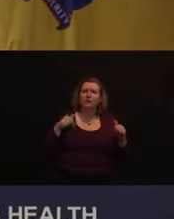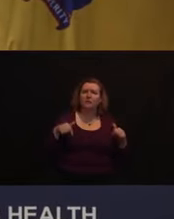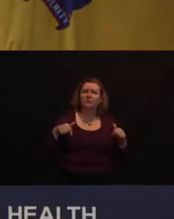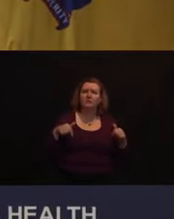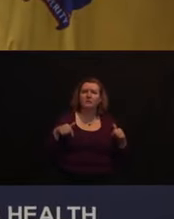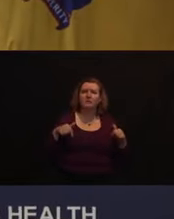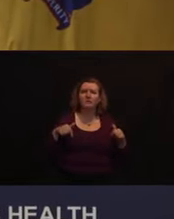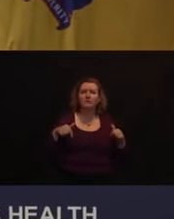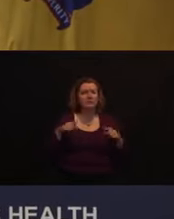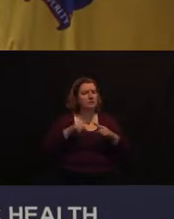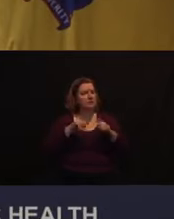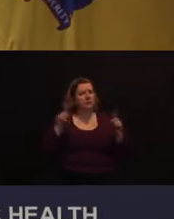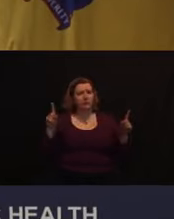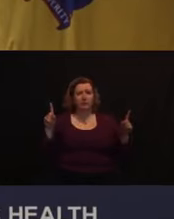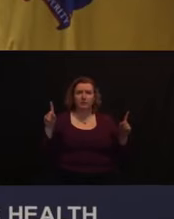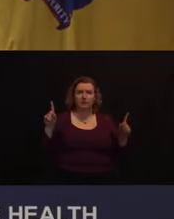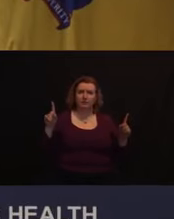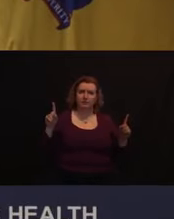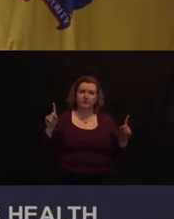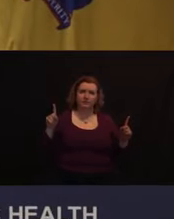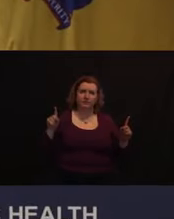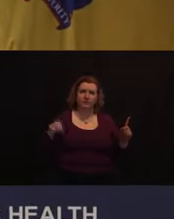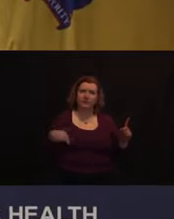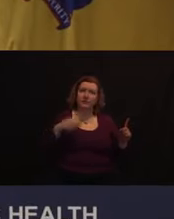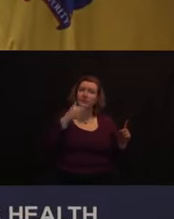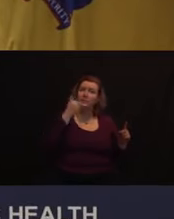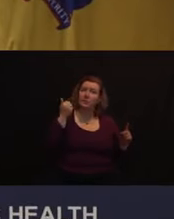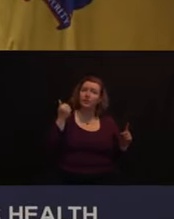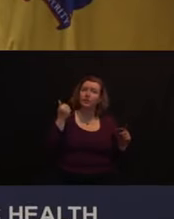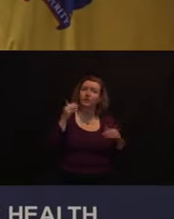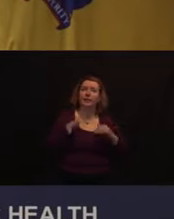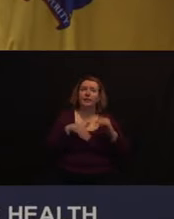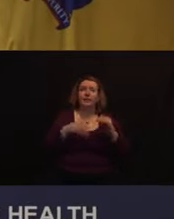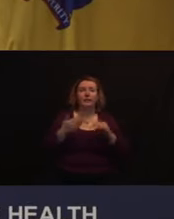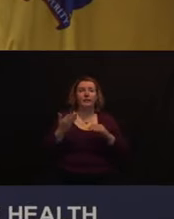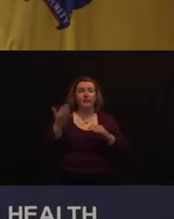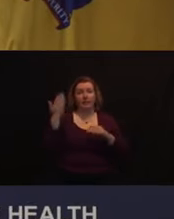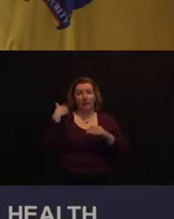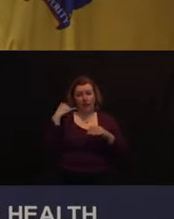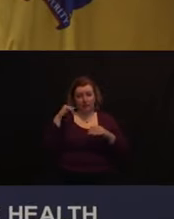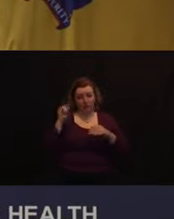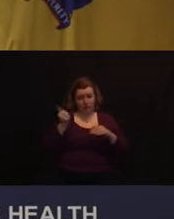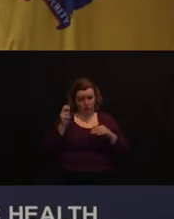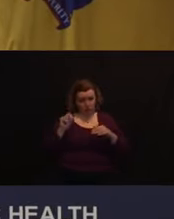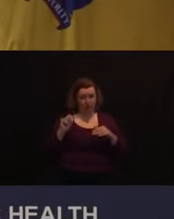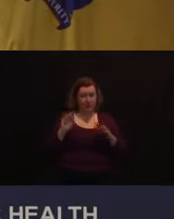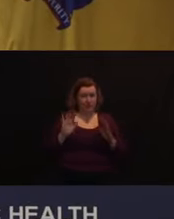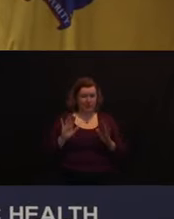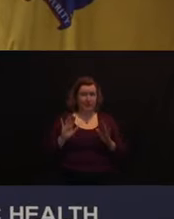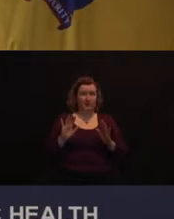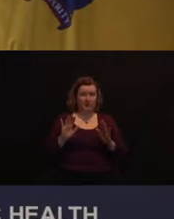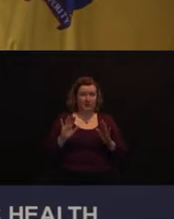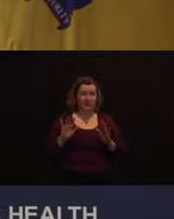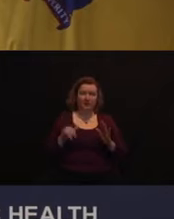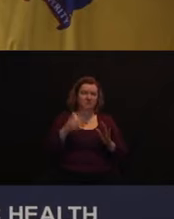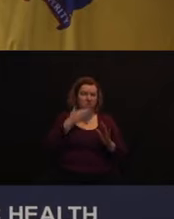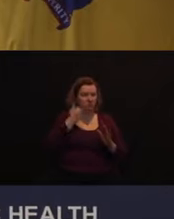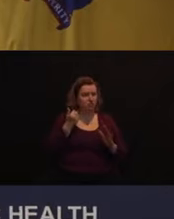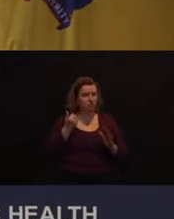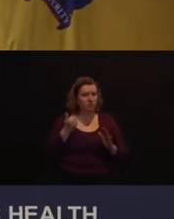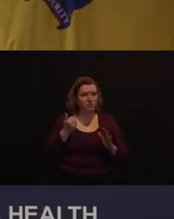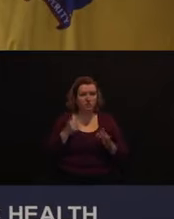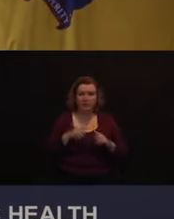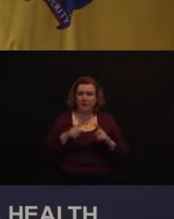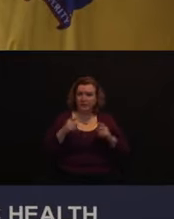place, both compared to where we were in January, to some extent where we are now, but especially compared to